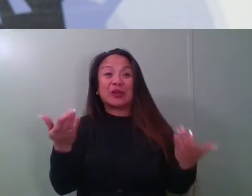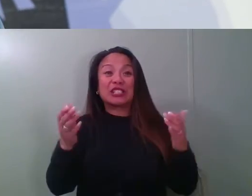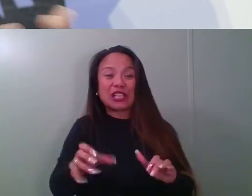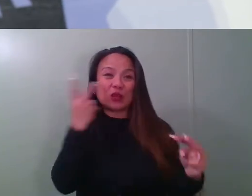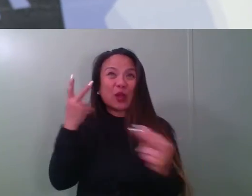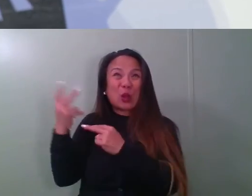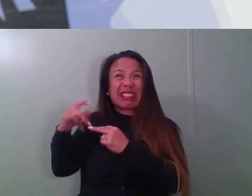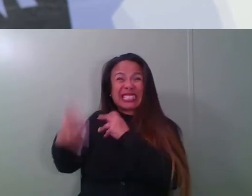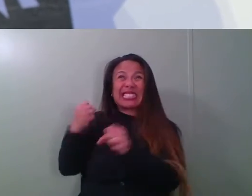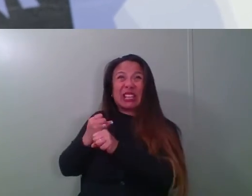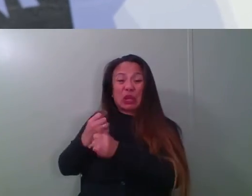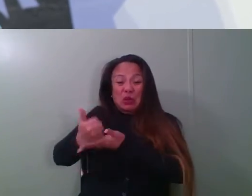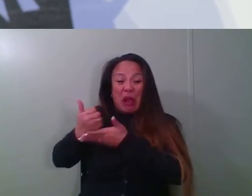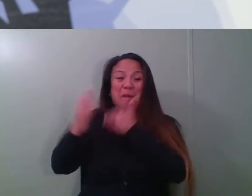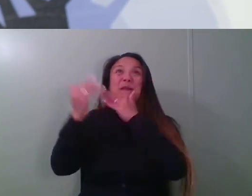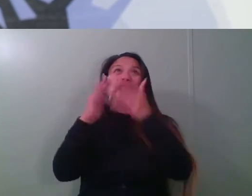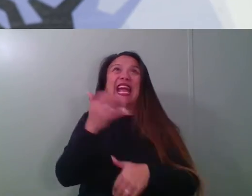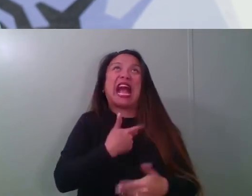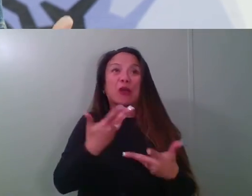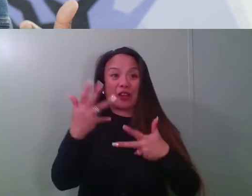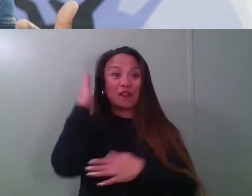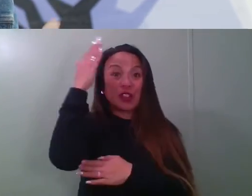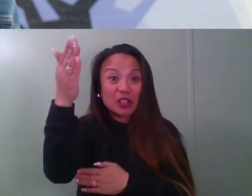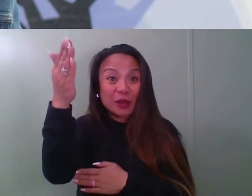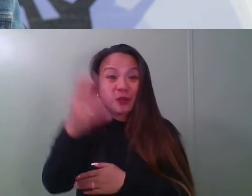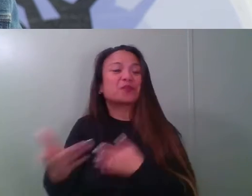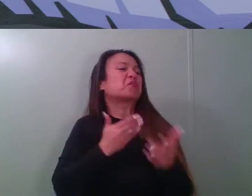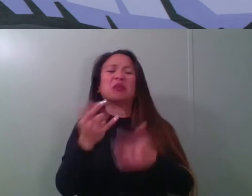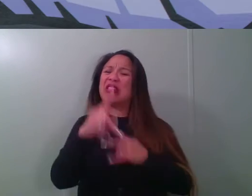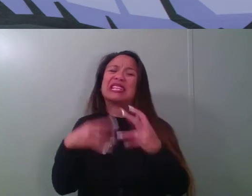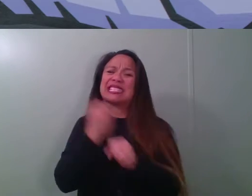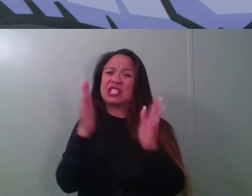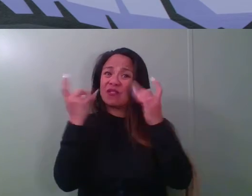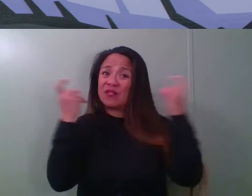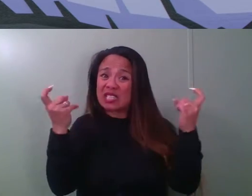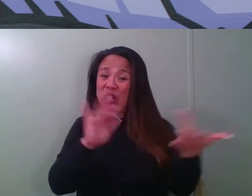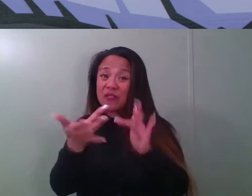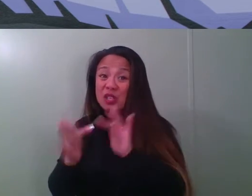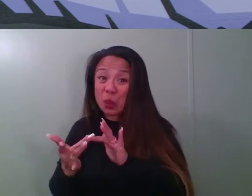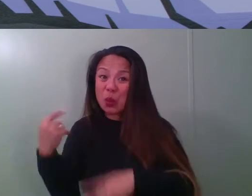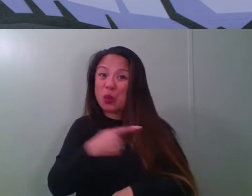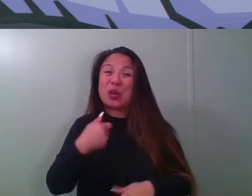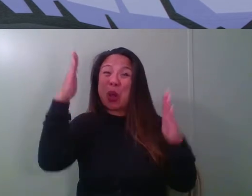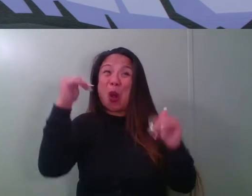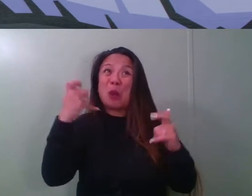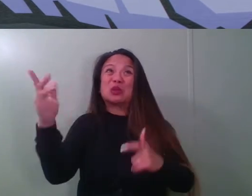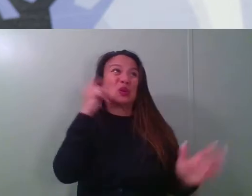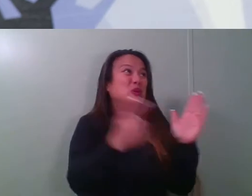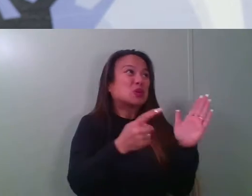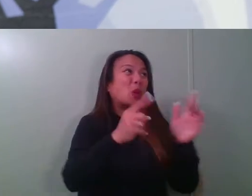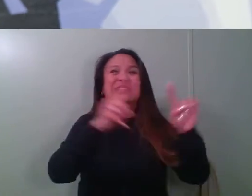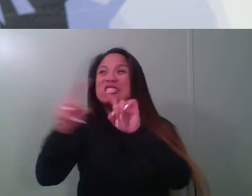chance to reflect on the past year in order to help build us a future. Although this year's Boca de Oro festival